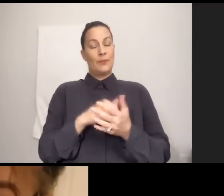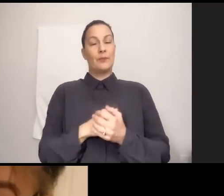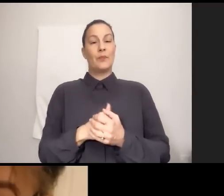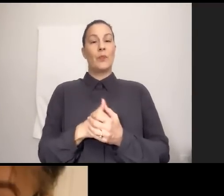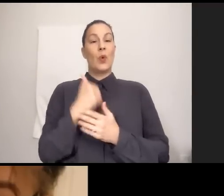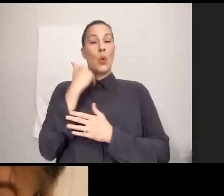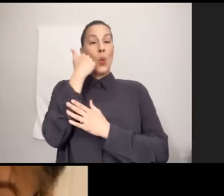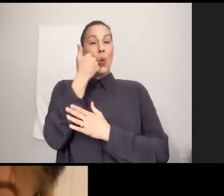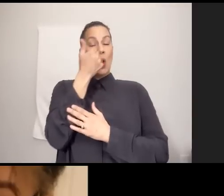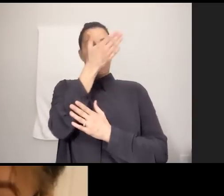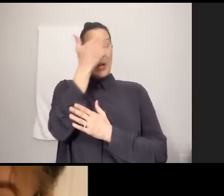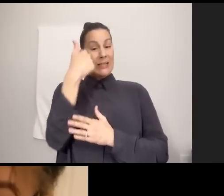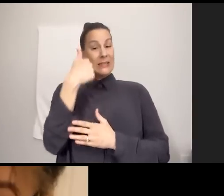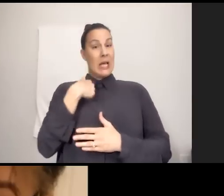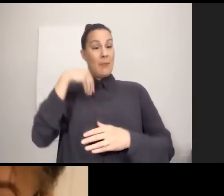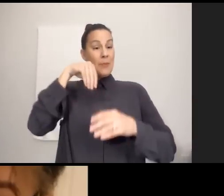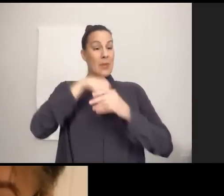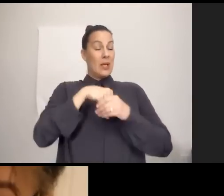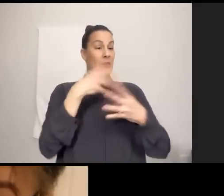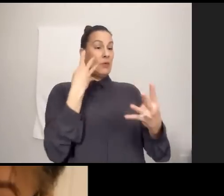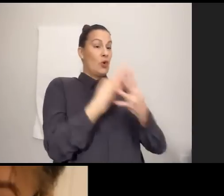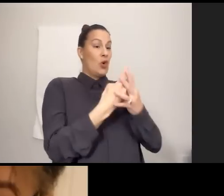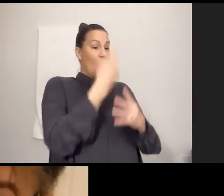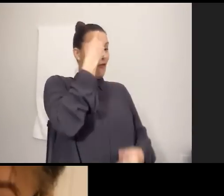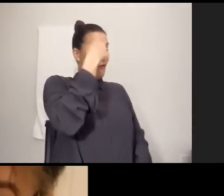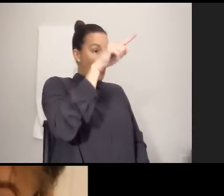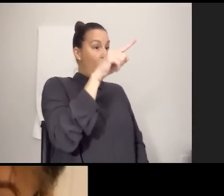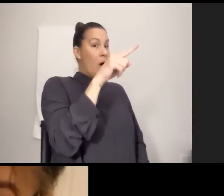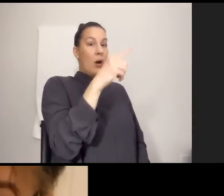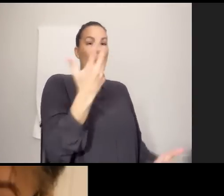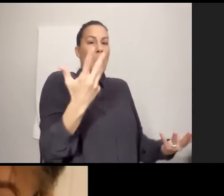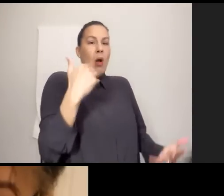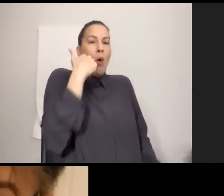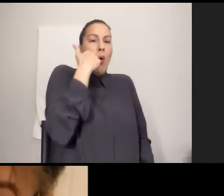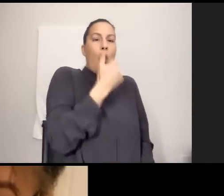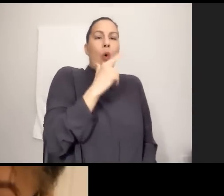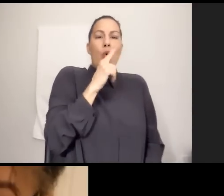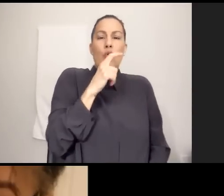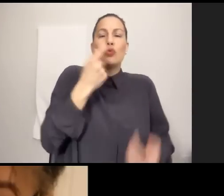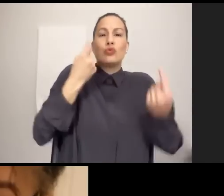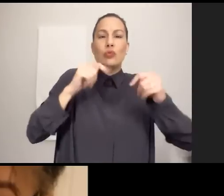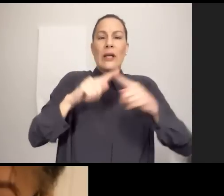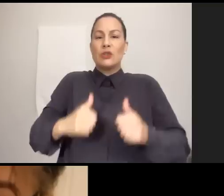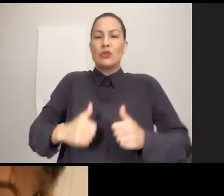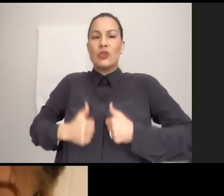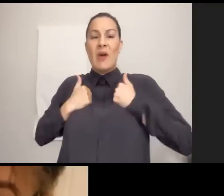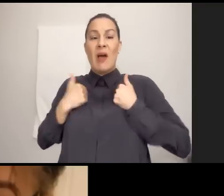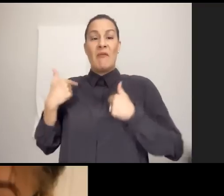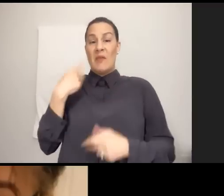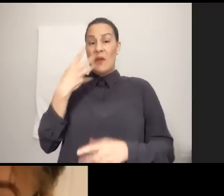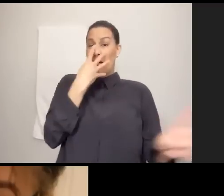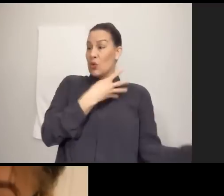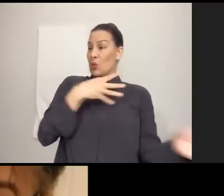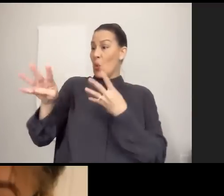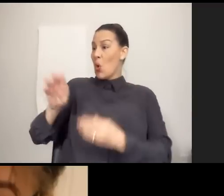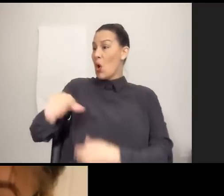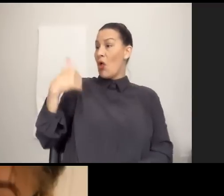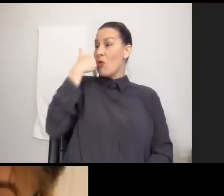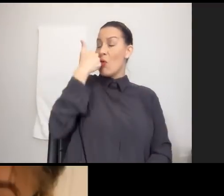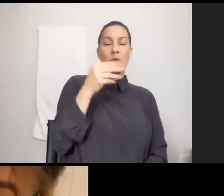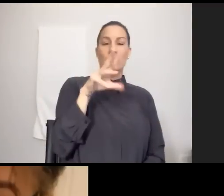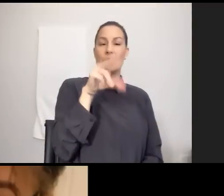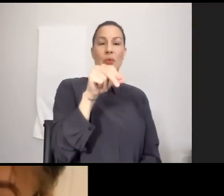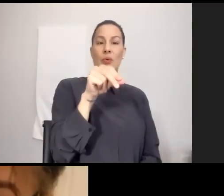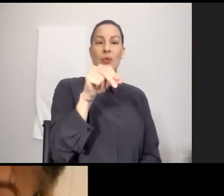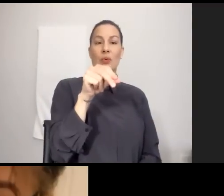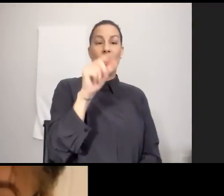because I'm incarcerated for being a whore who survived, so I'll never turn my back on whores. Hasn't the government done